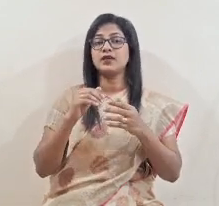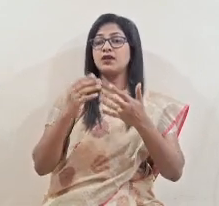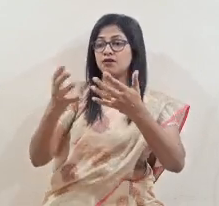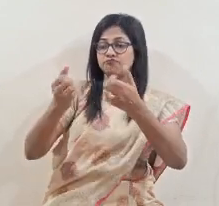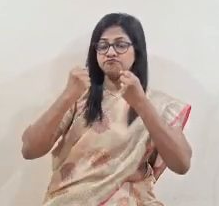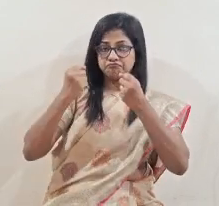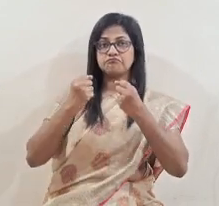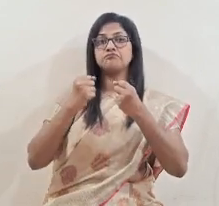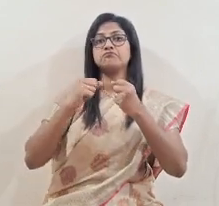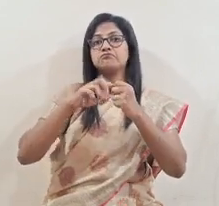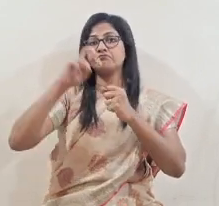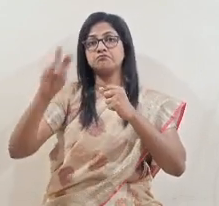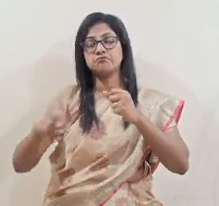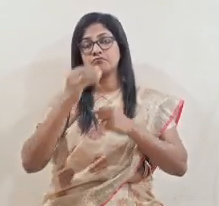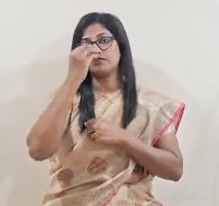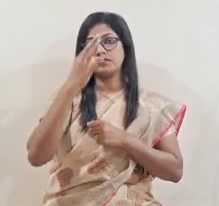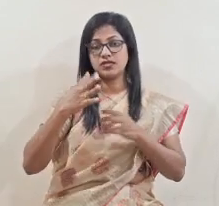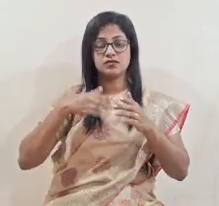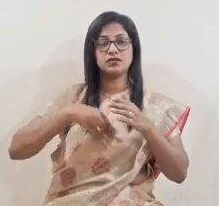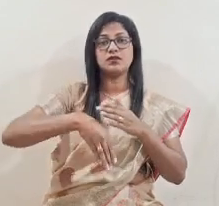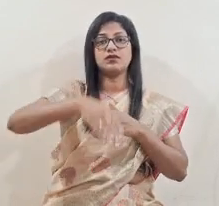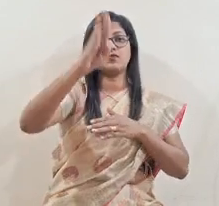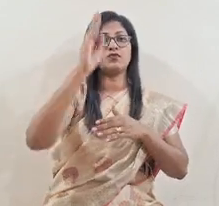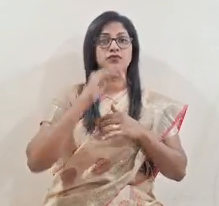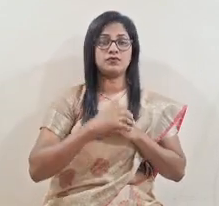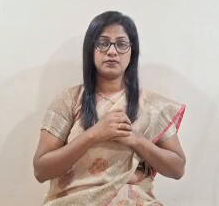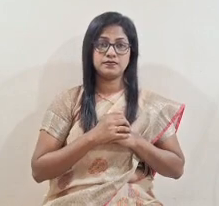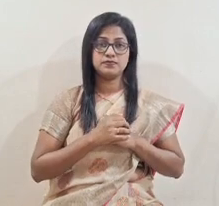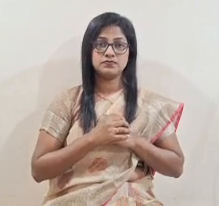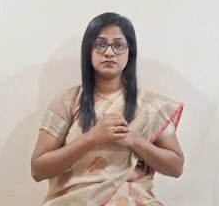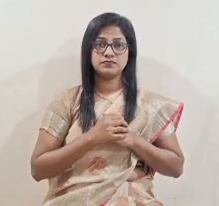boarding and alighting facility along the route.